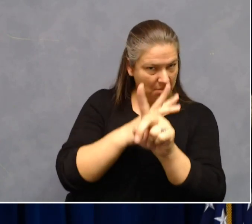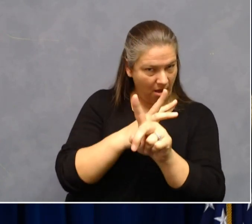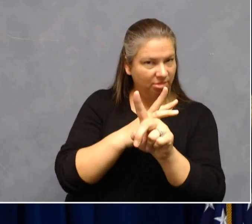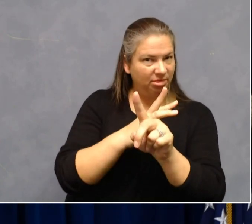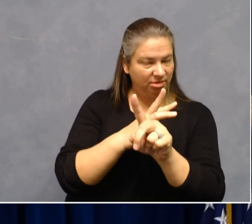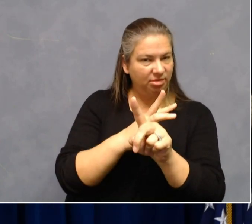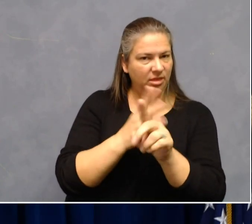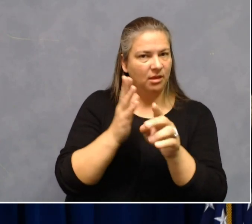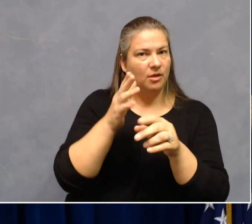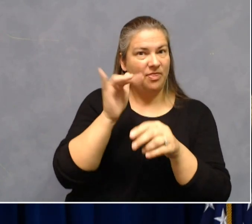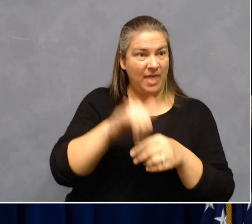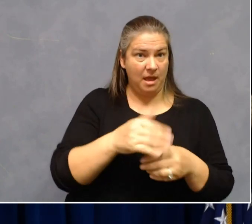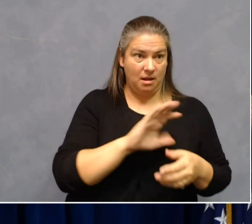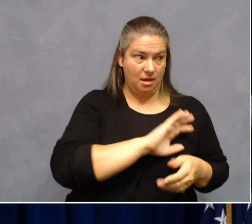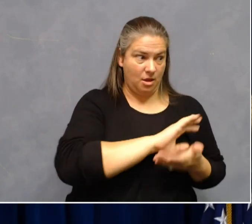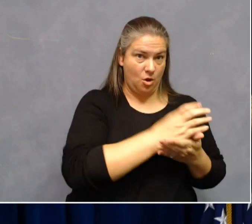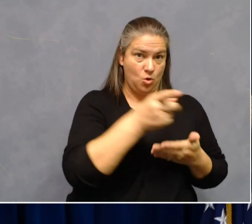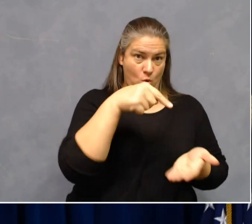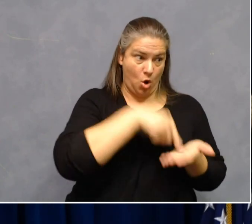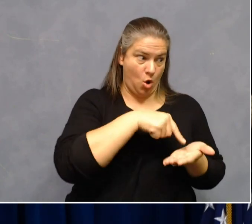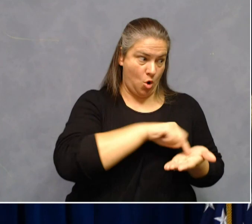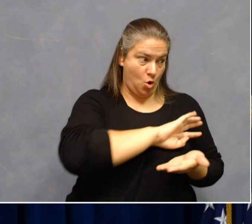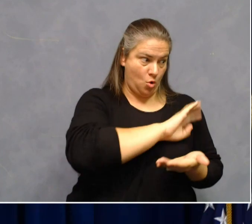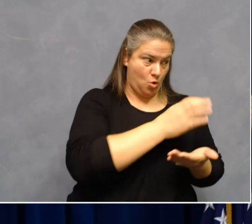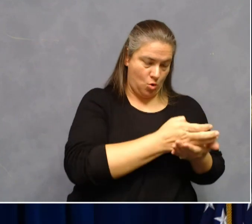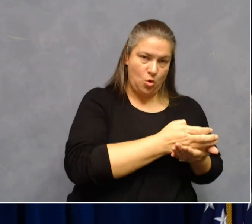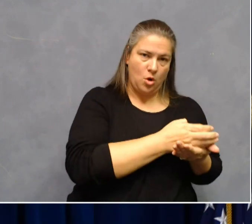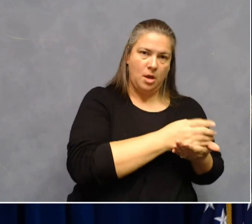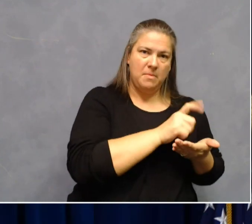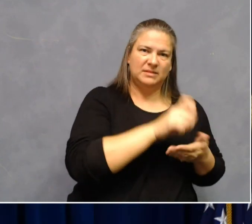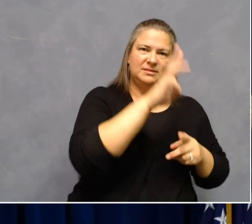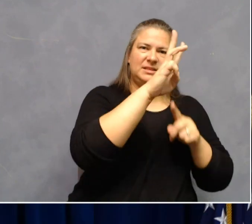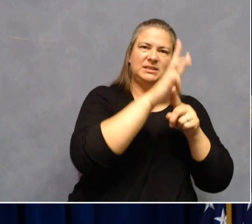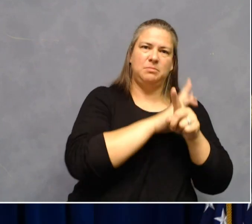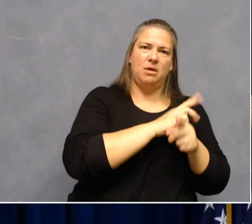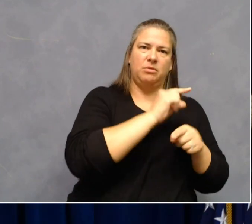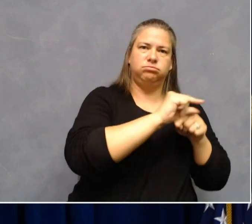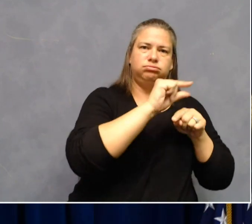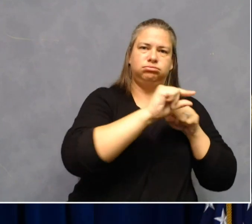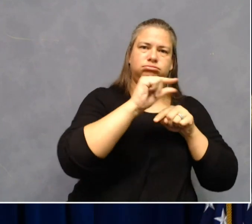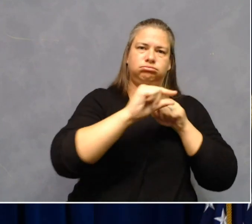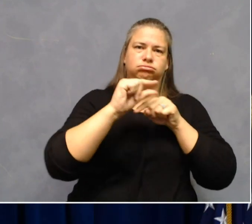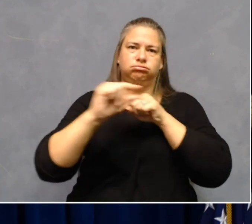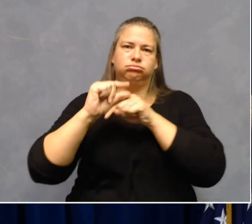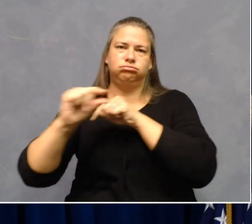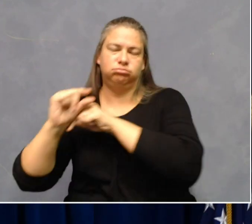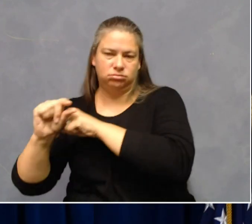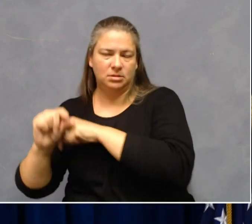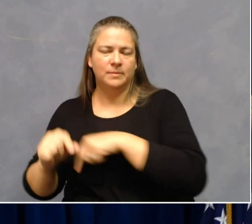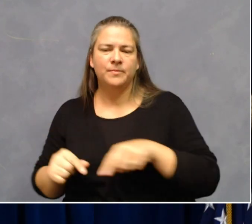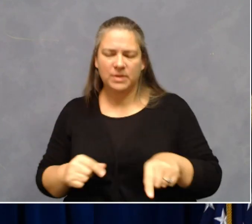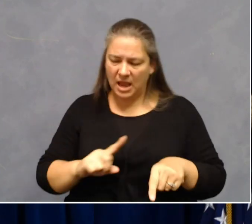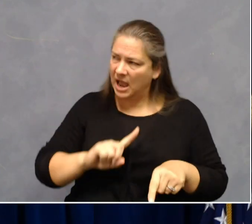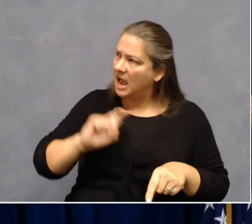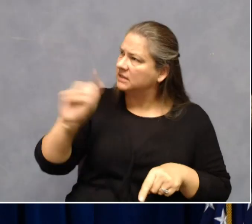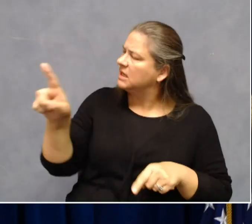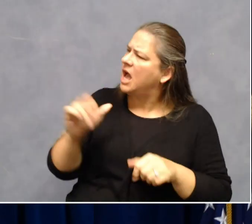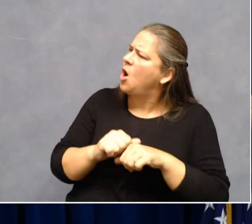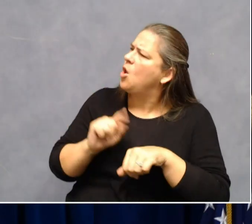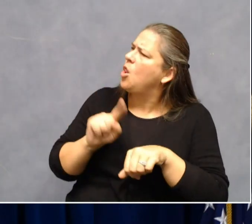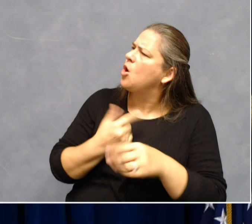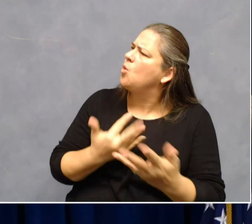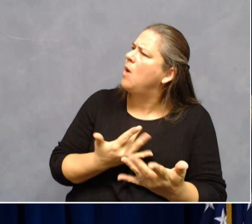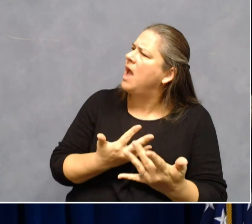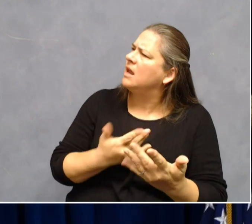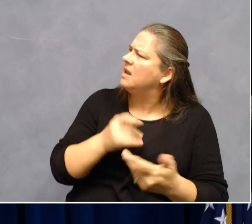that it's created over time. How long could a utility company wait to disconnect someone's service if they don't make payments? So if